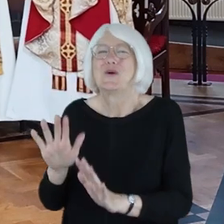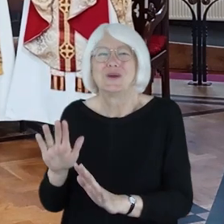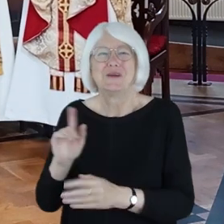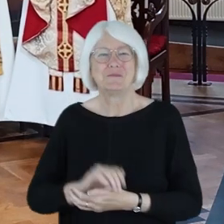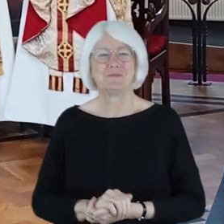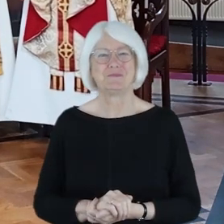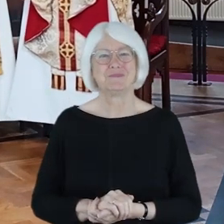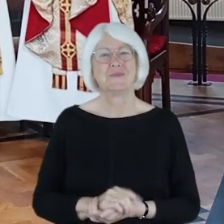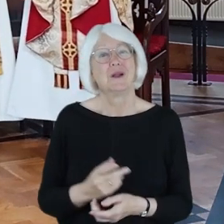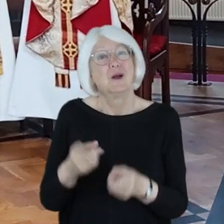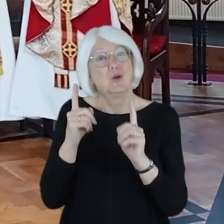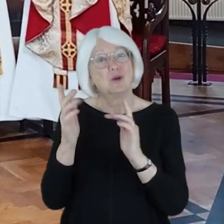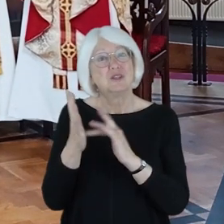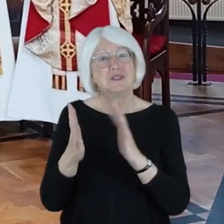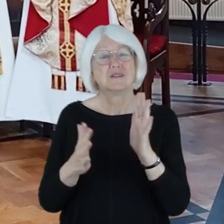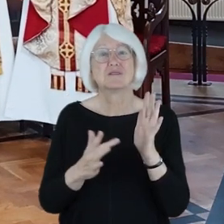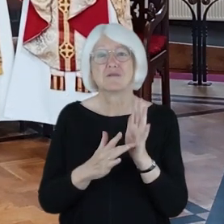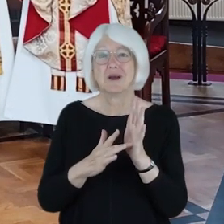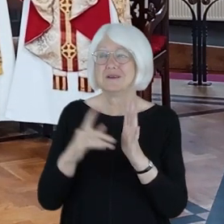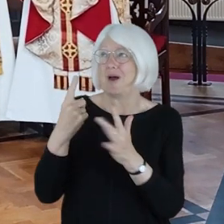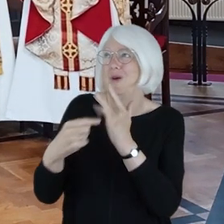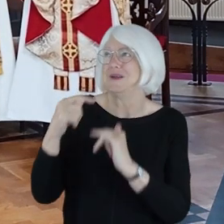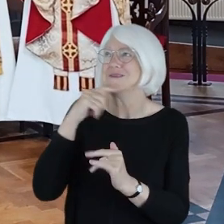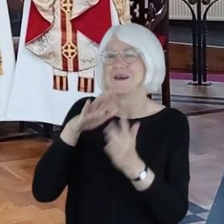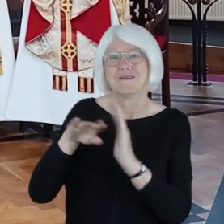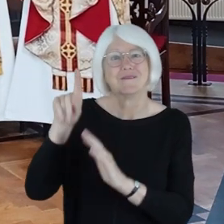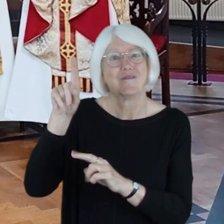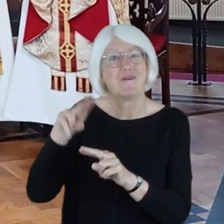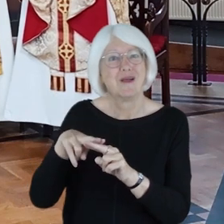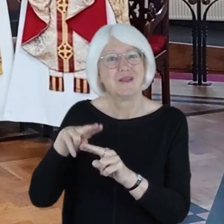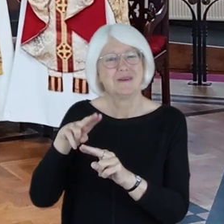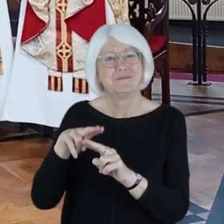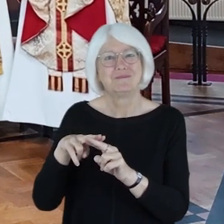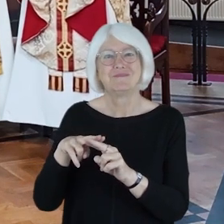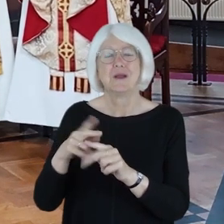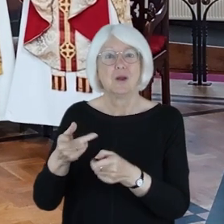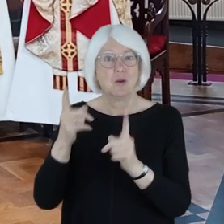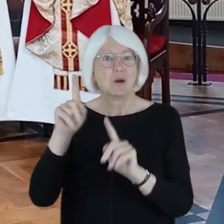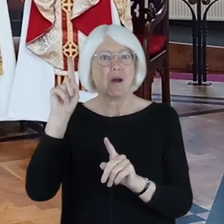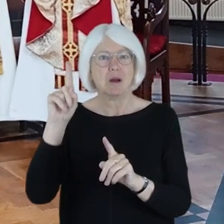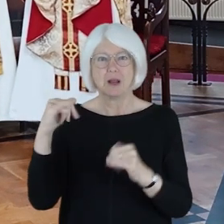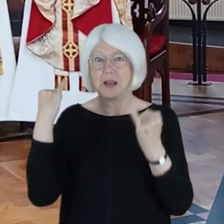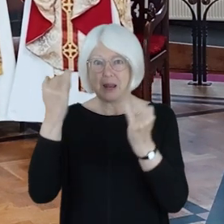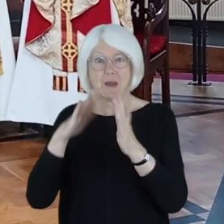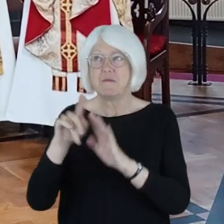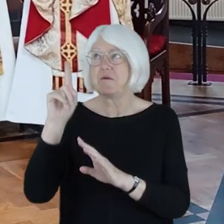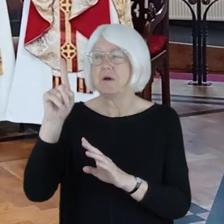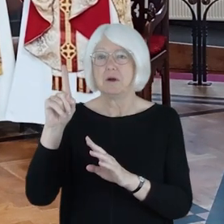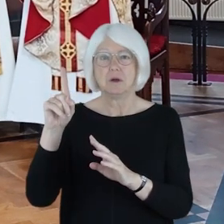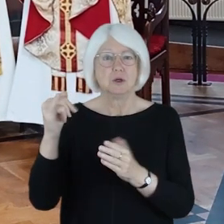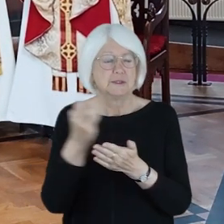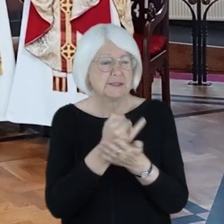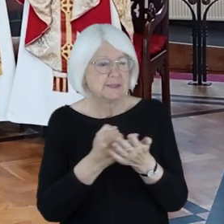your glory. Lord Jesus Christ, only Son of Father, Lord God, Lamb of